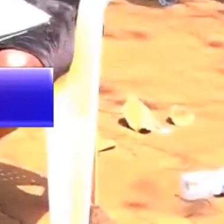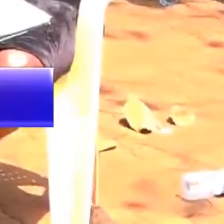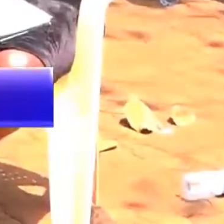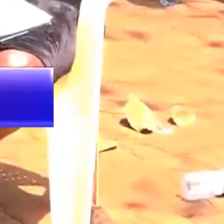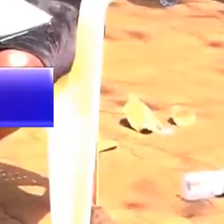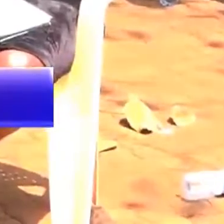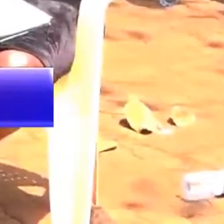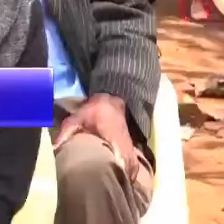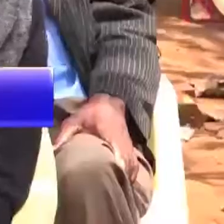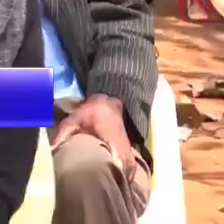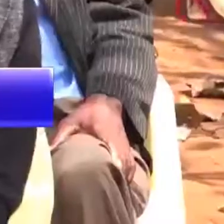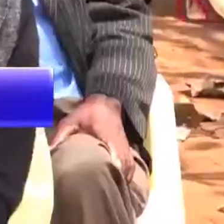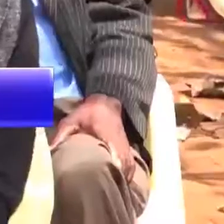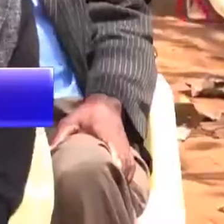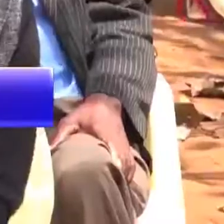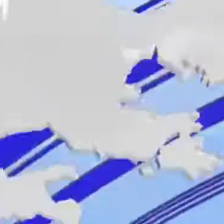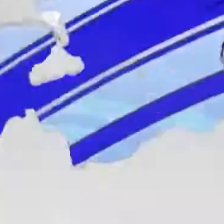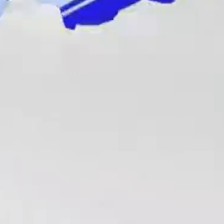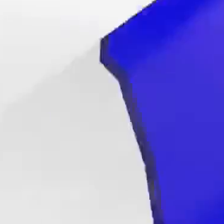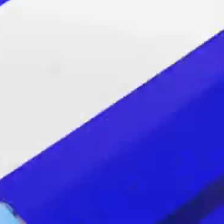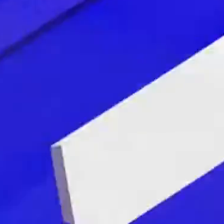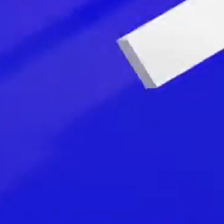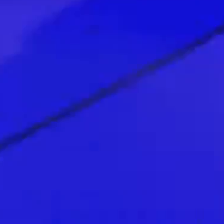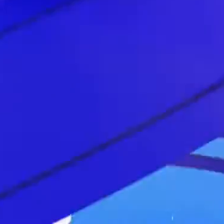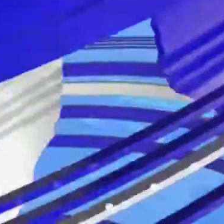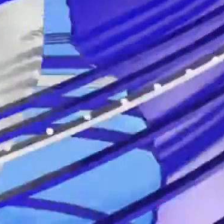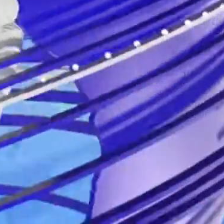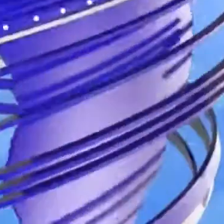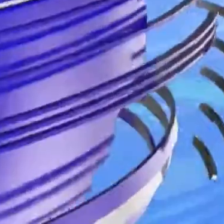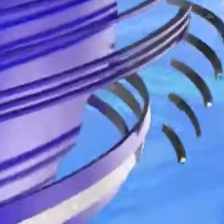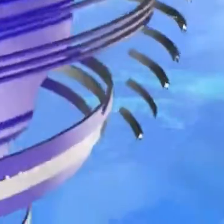by 79 Kenyans.